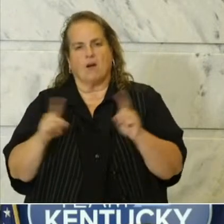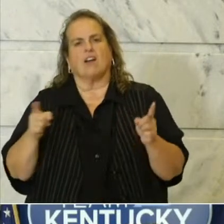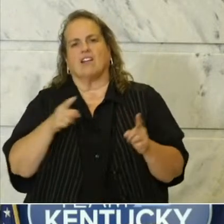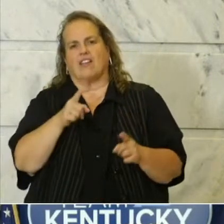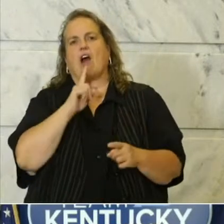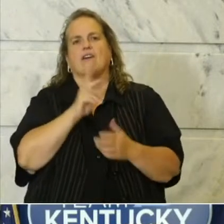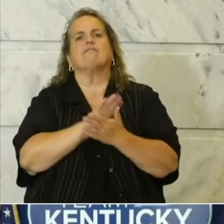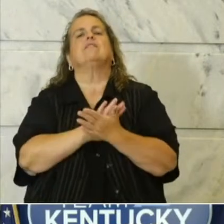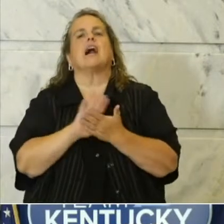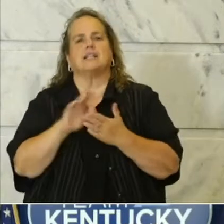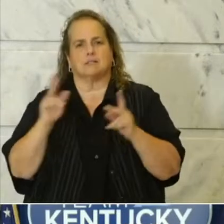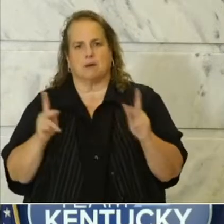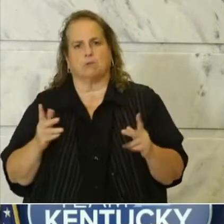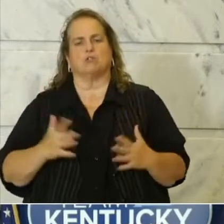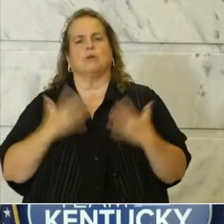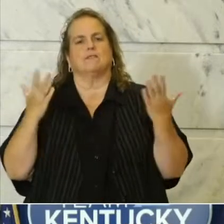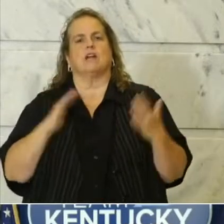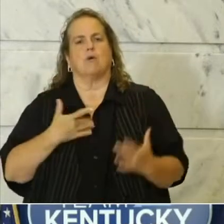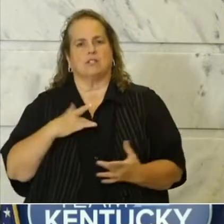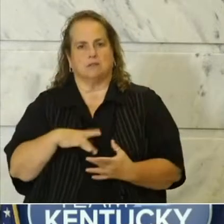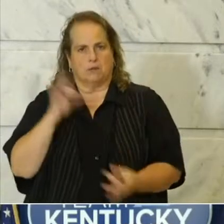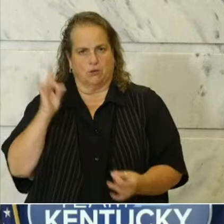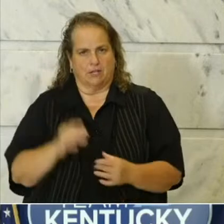my spirits.